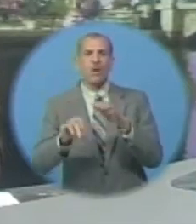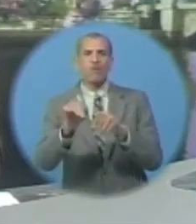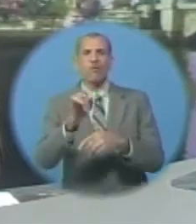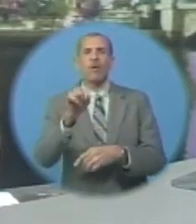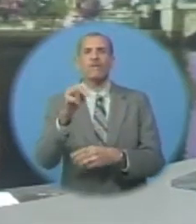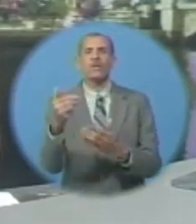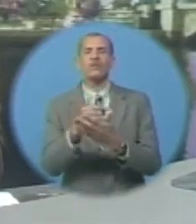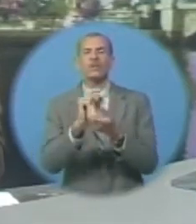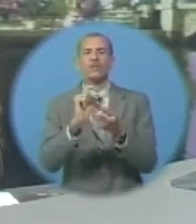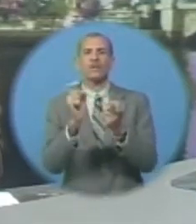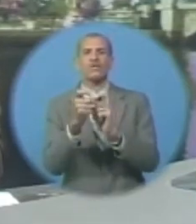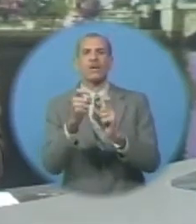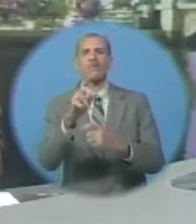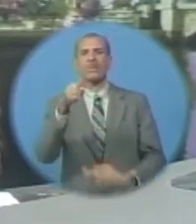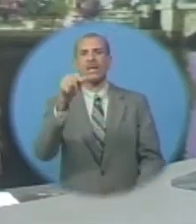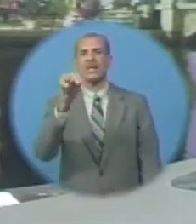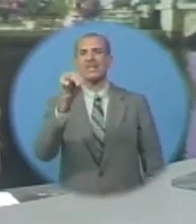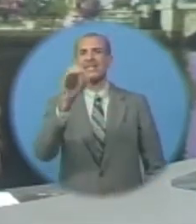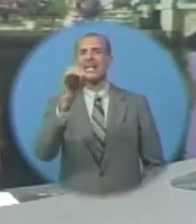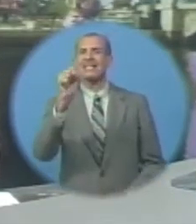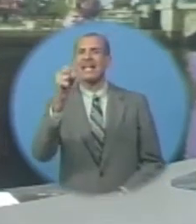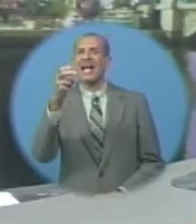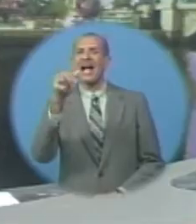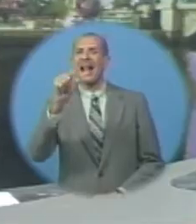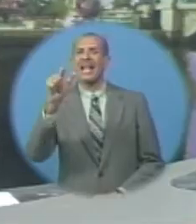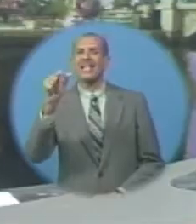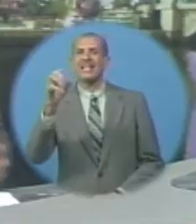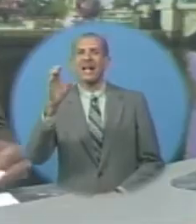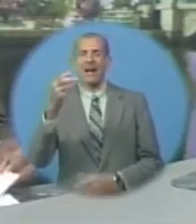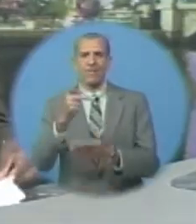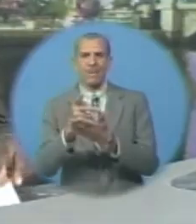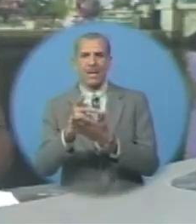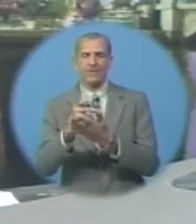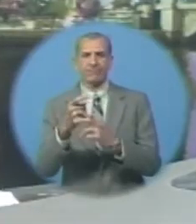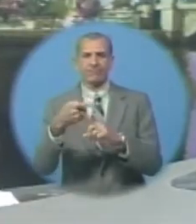newly transformed Princess Alice Car Park in the coming months.